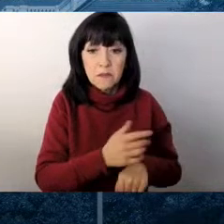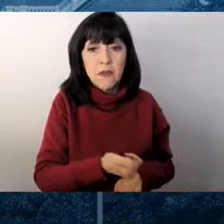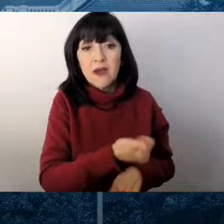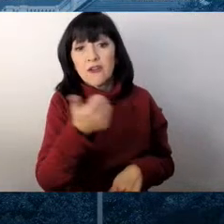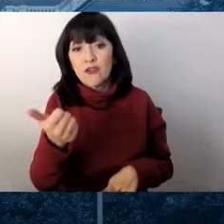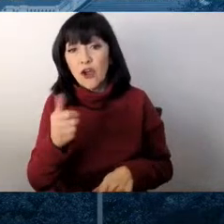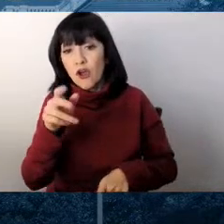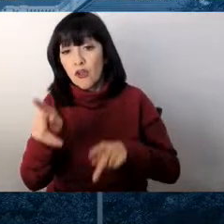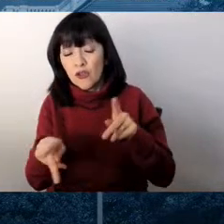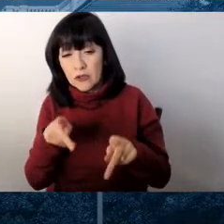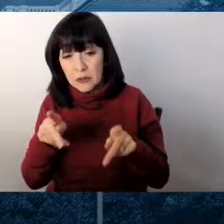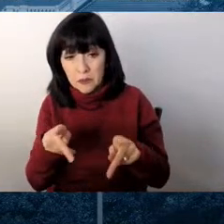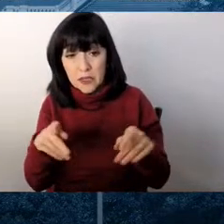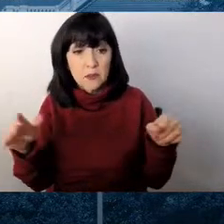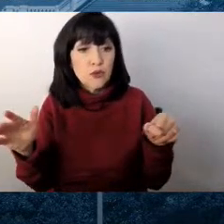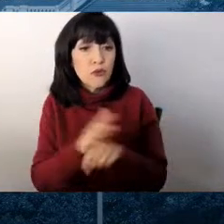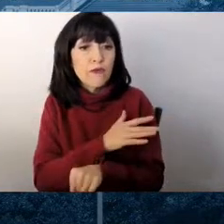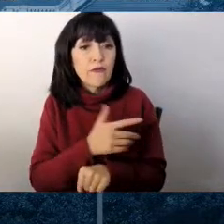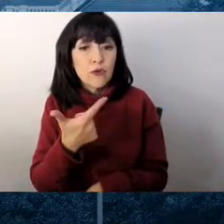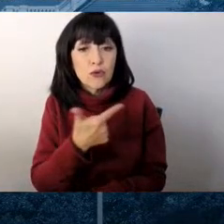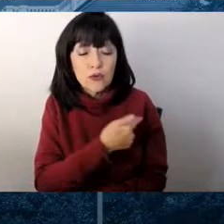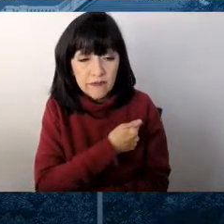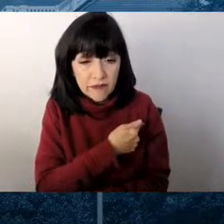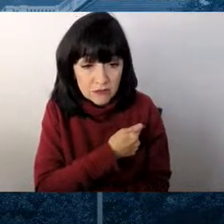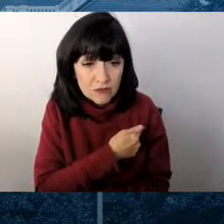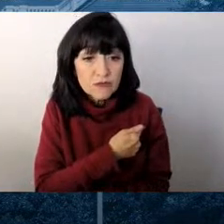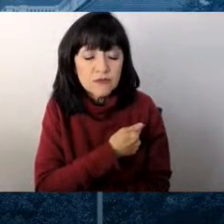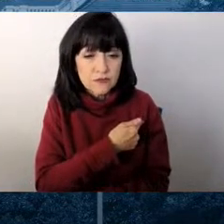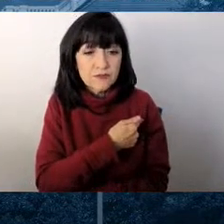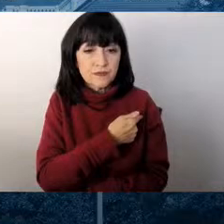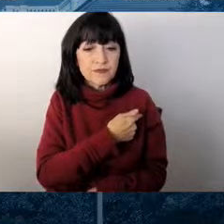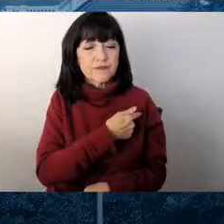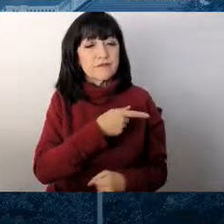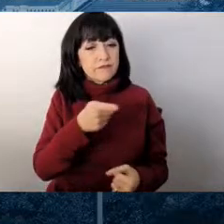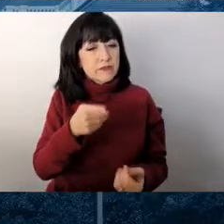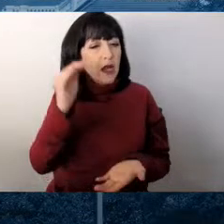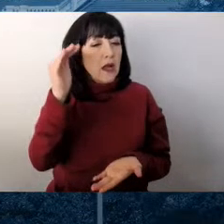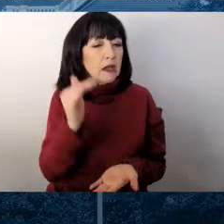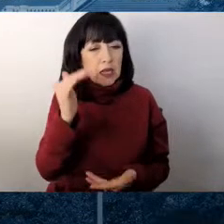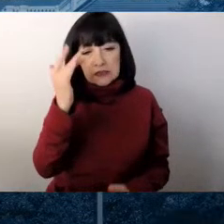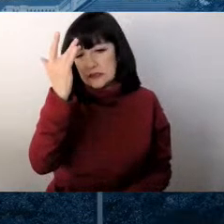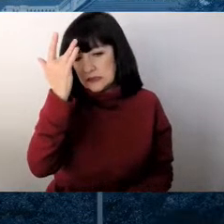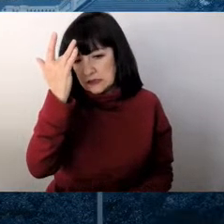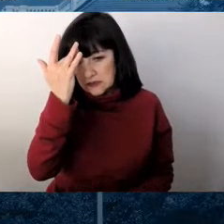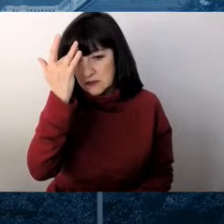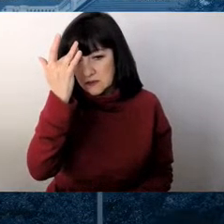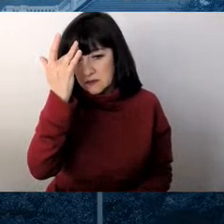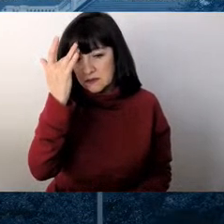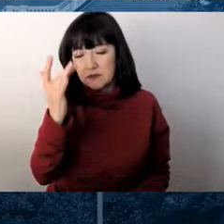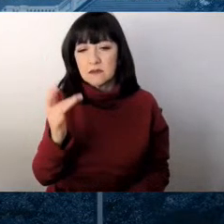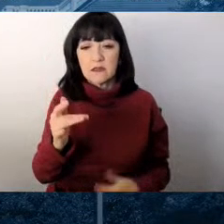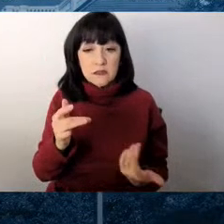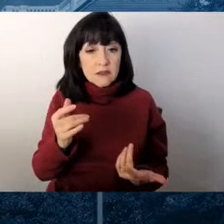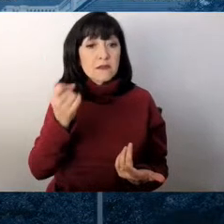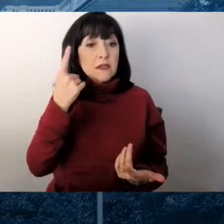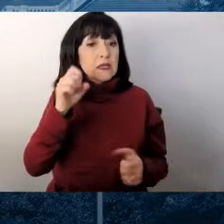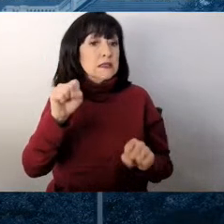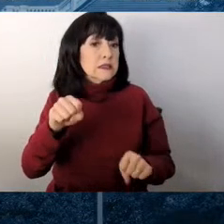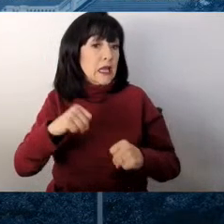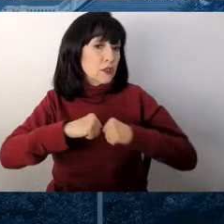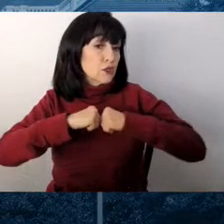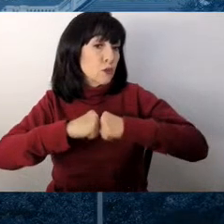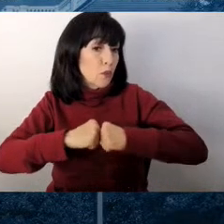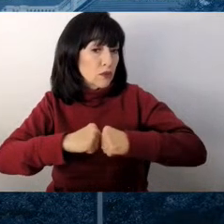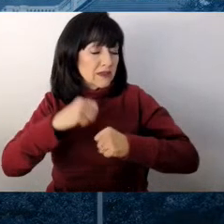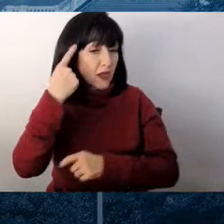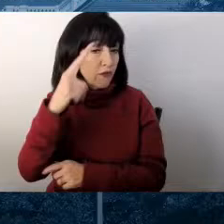vaccinated or who've had prior infection as it relates to preventing Omicron infection.